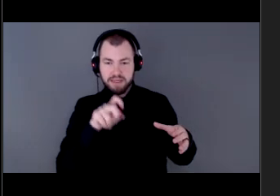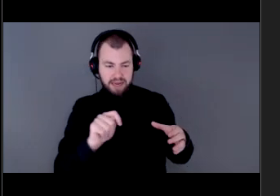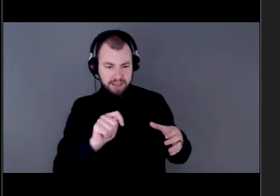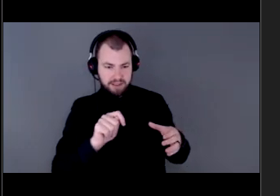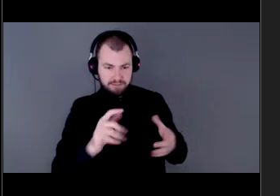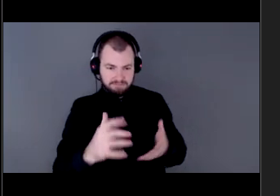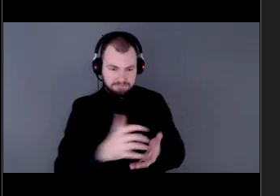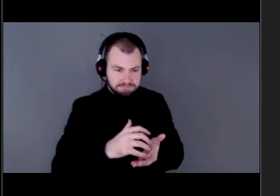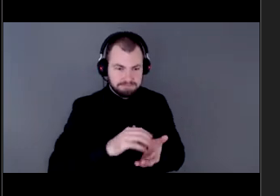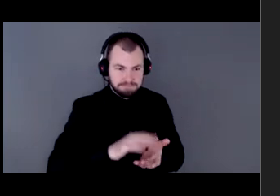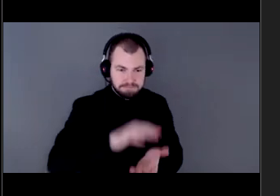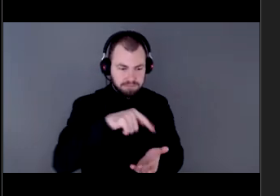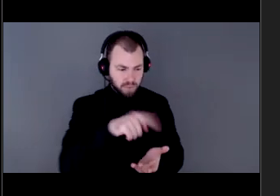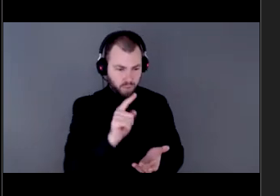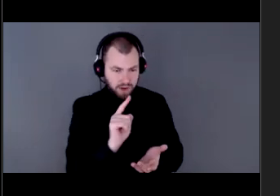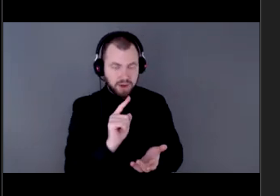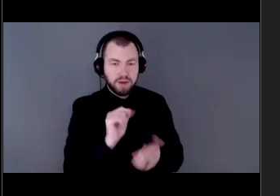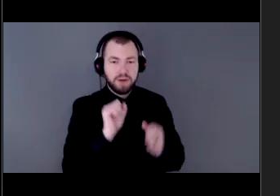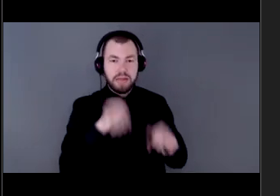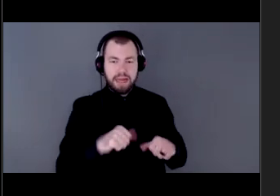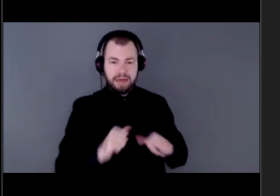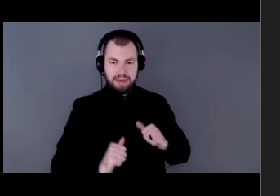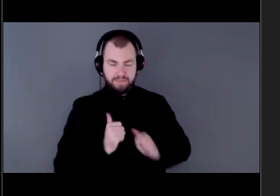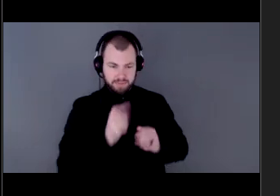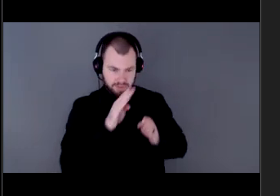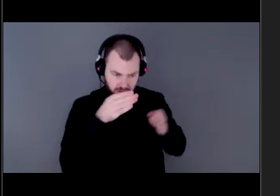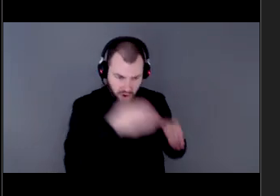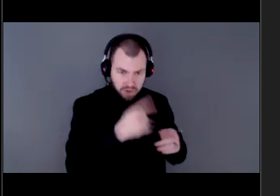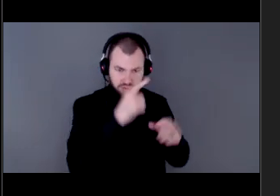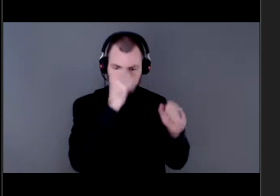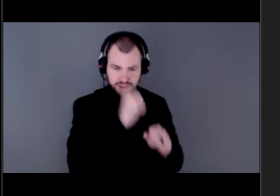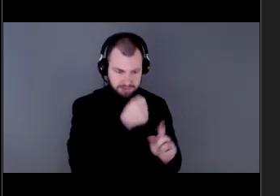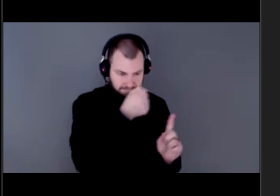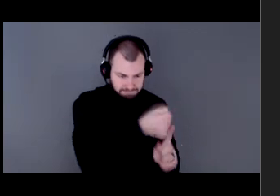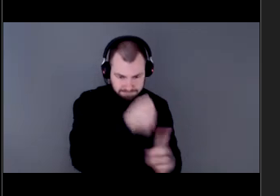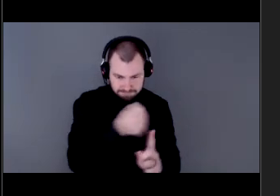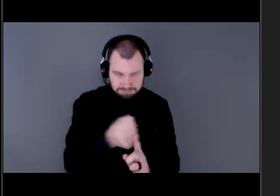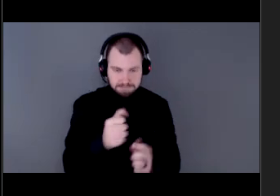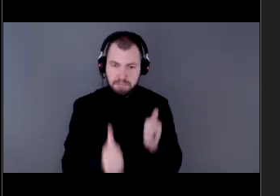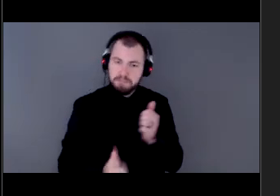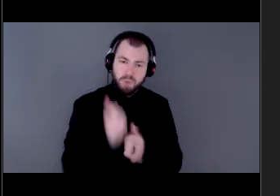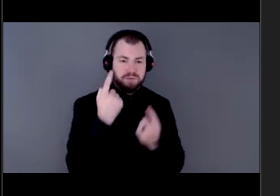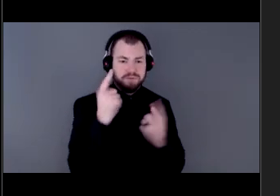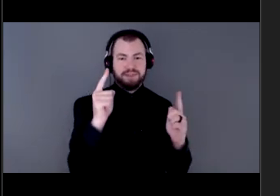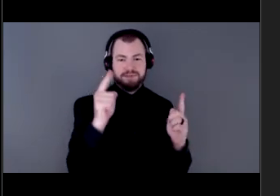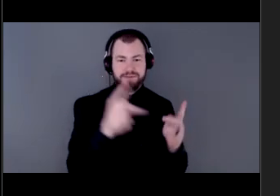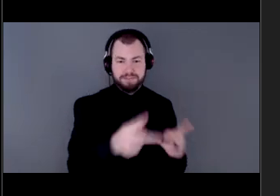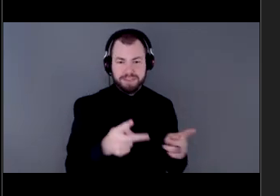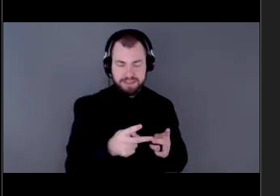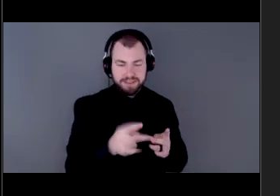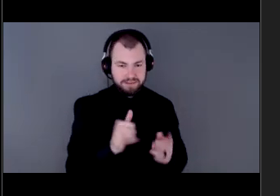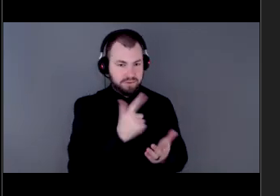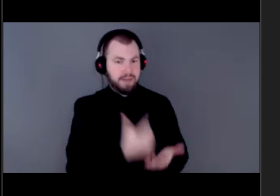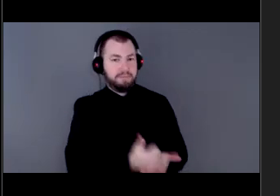and we can target our efforts very strategically to hit the hot spots, which helps us out a lot.